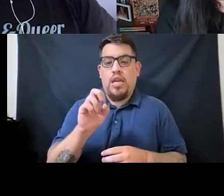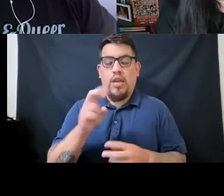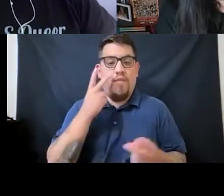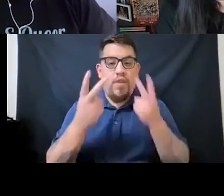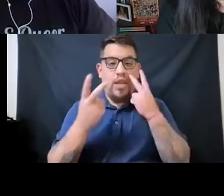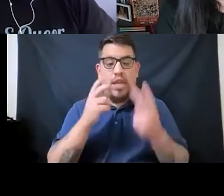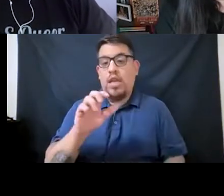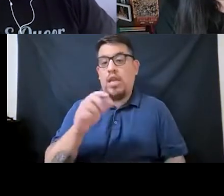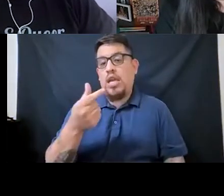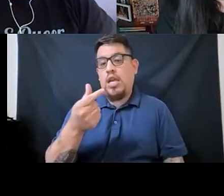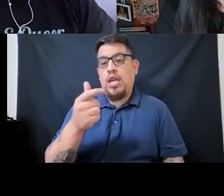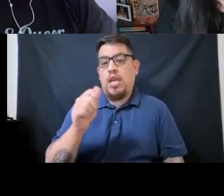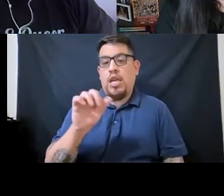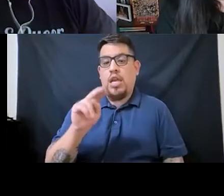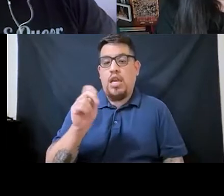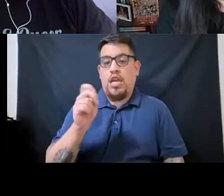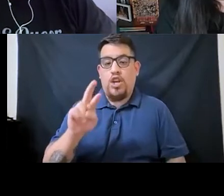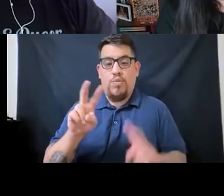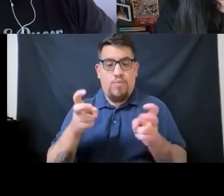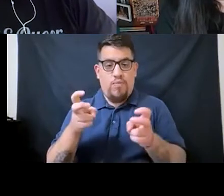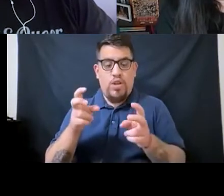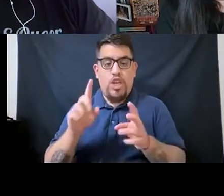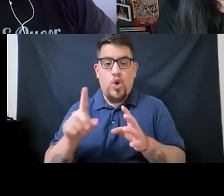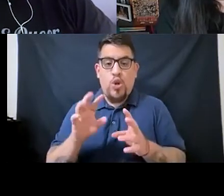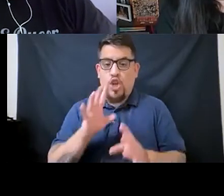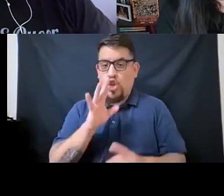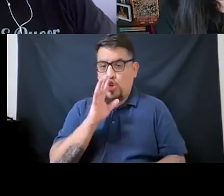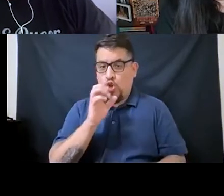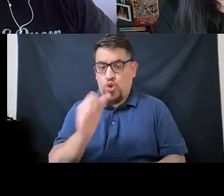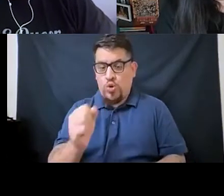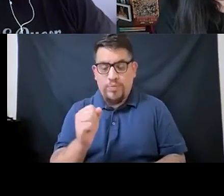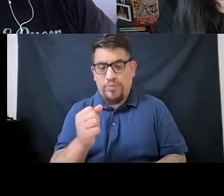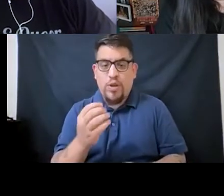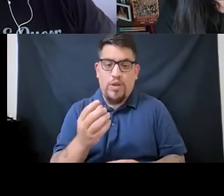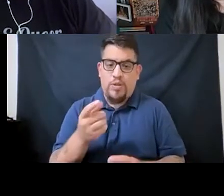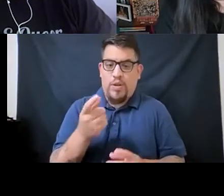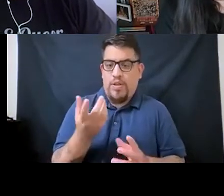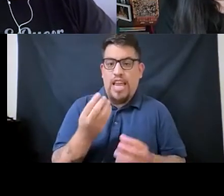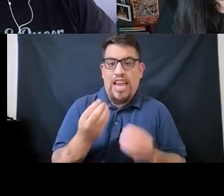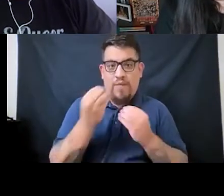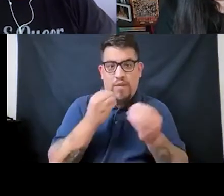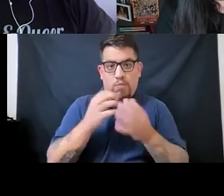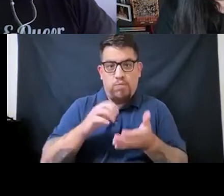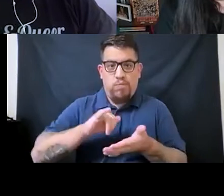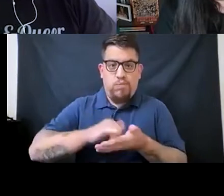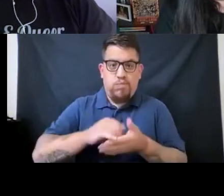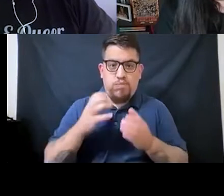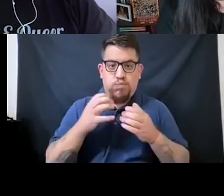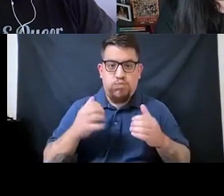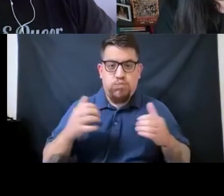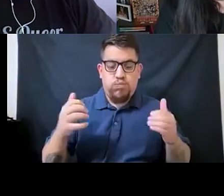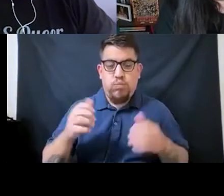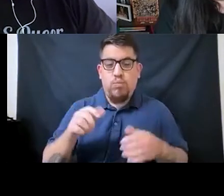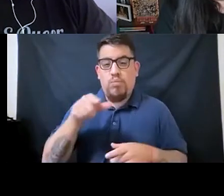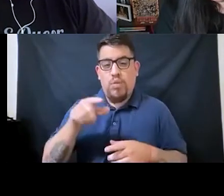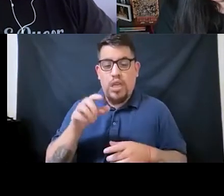Gainer, someone who derives erotic and or sexual pleasure from the act of eating and or gaining weight. A gainer is always looking